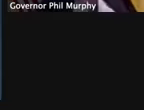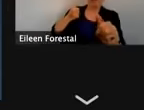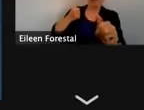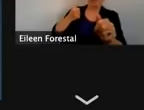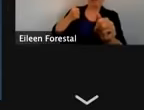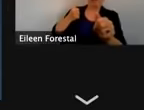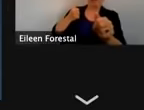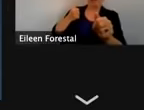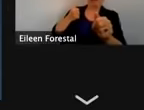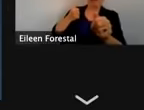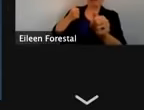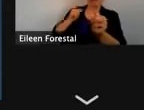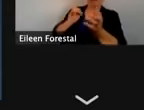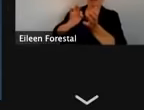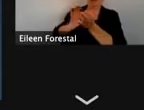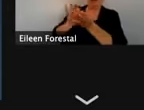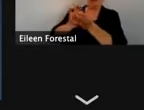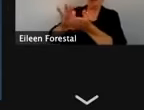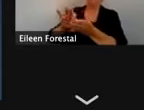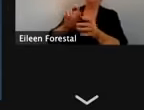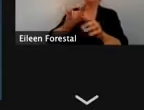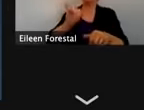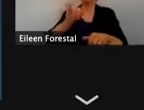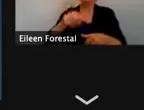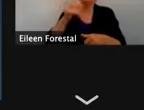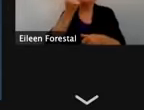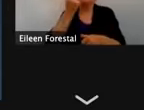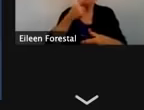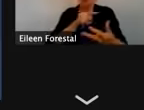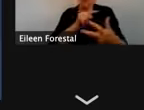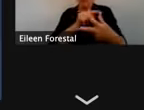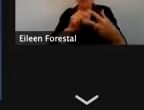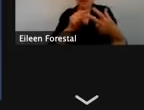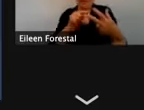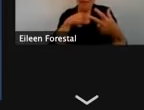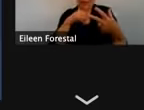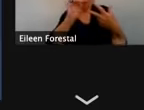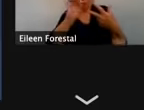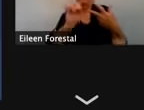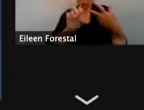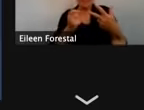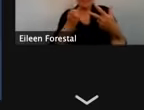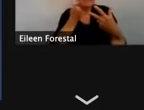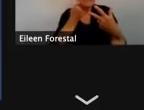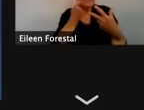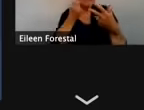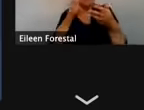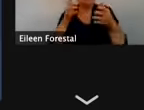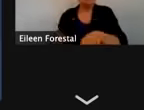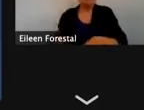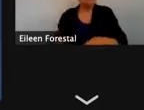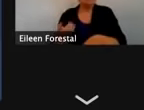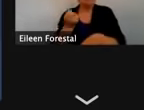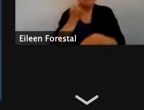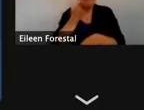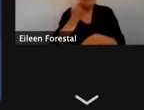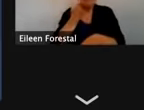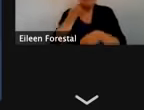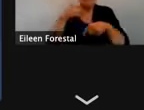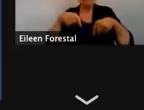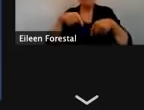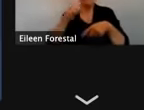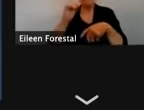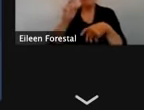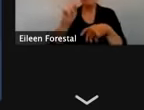to the past handful of press conferences, the fatalities that we're reporting are much more proximate to the date that we are